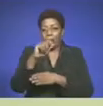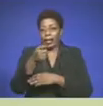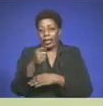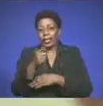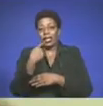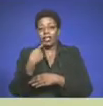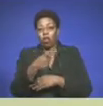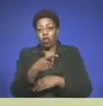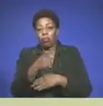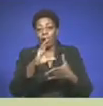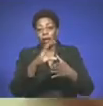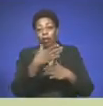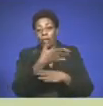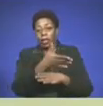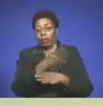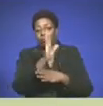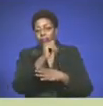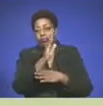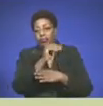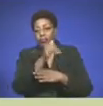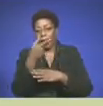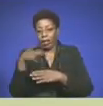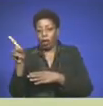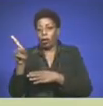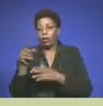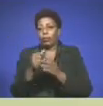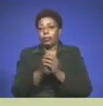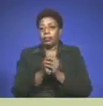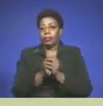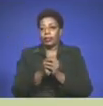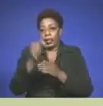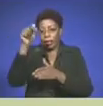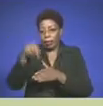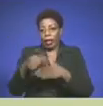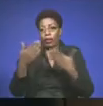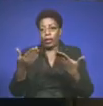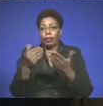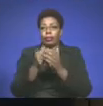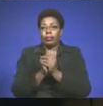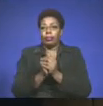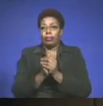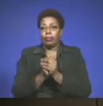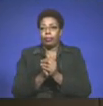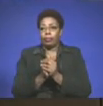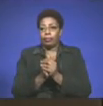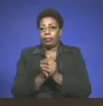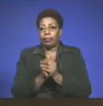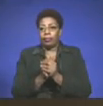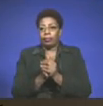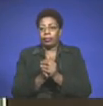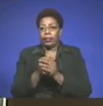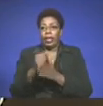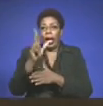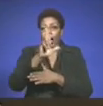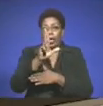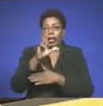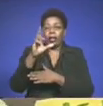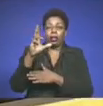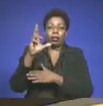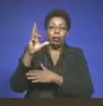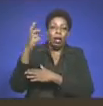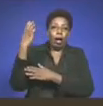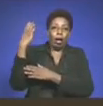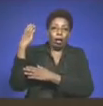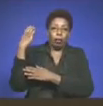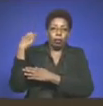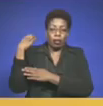my co-worker, I gone. And I came down here. What was that? Island Lock CEO Sabaz